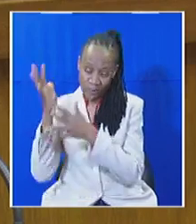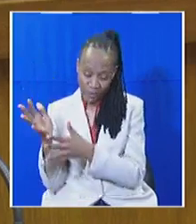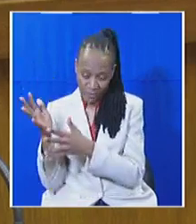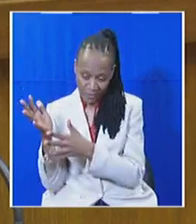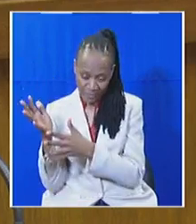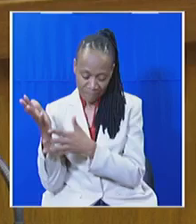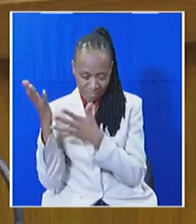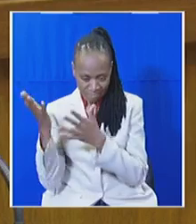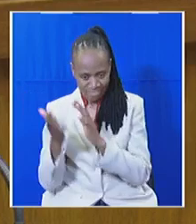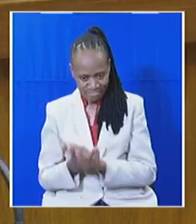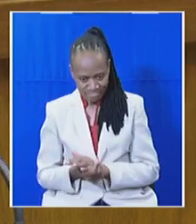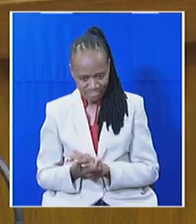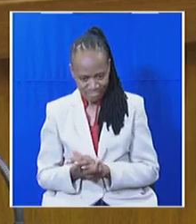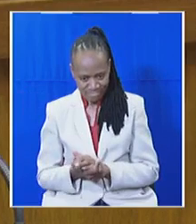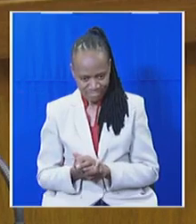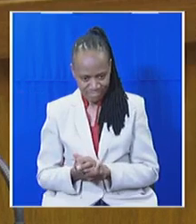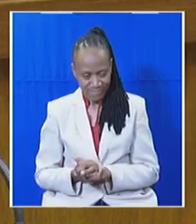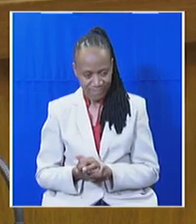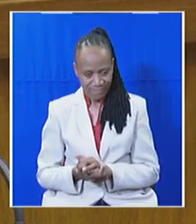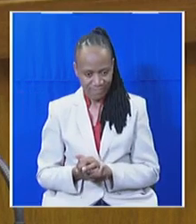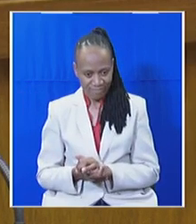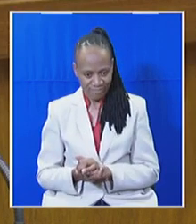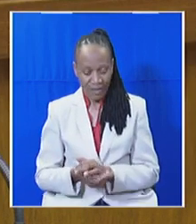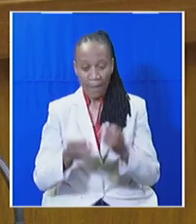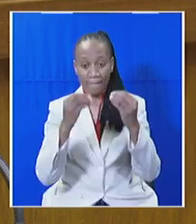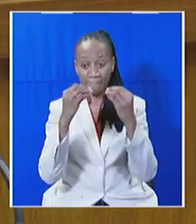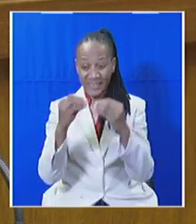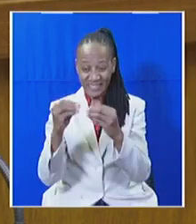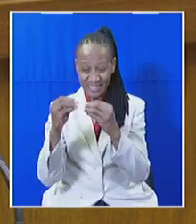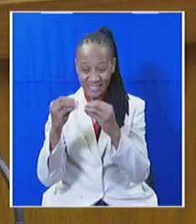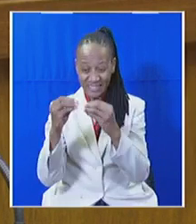the government does not interfere with business.